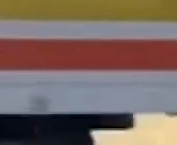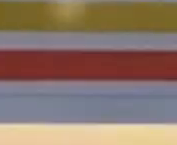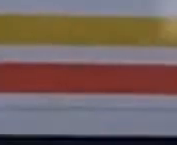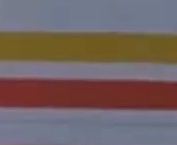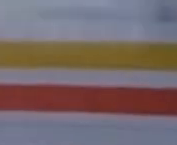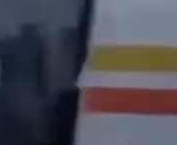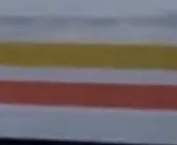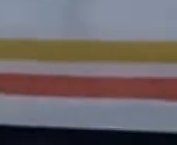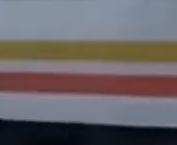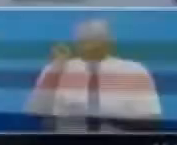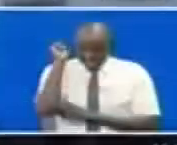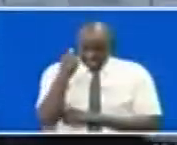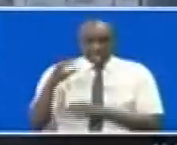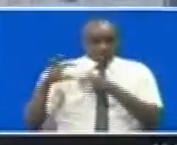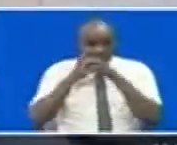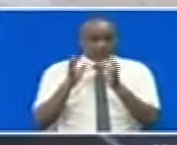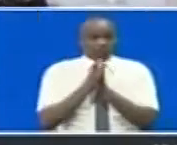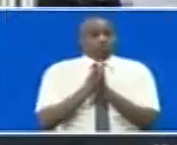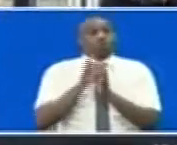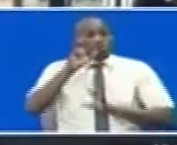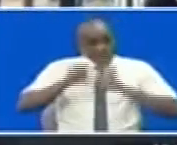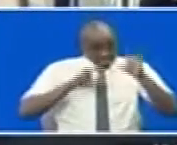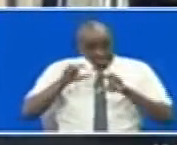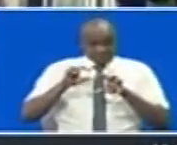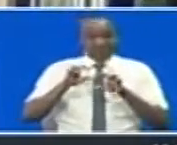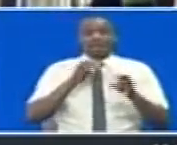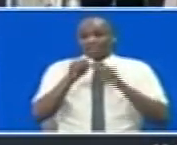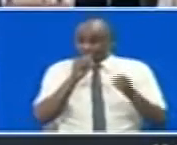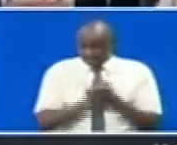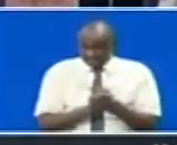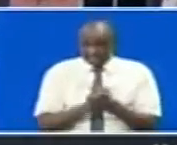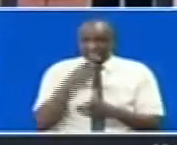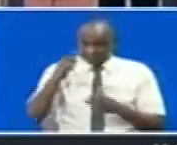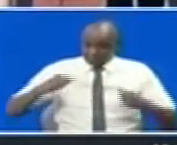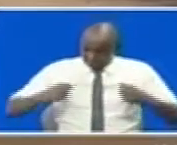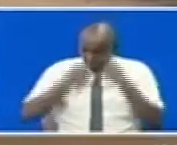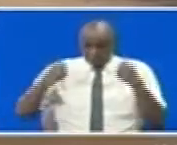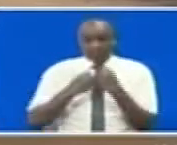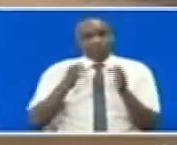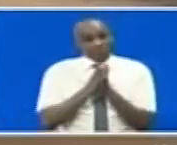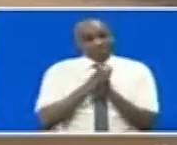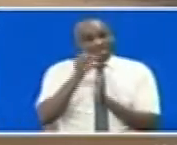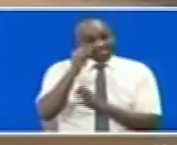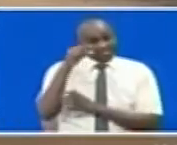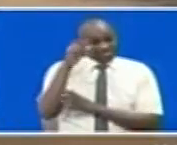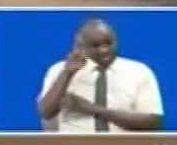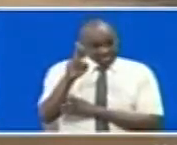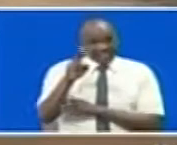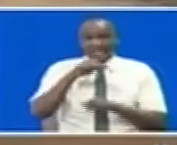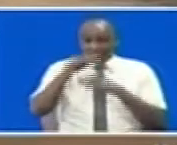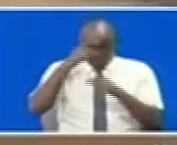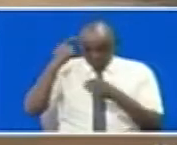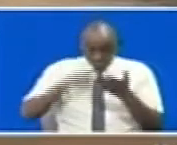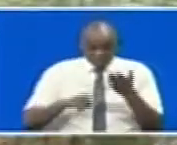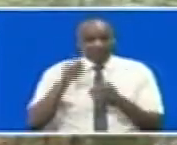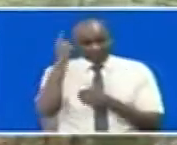Organizations such as the Kenya Coalition for Wildlife Conservation and Management have been at loggerheads with the SGR construction, particularly phase